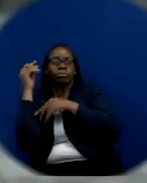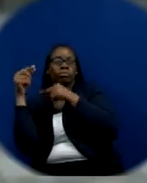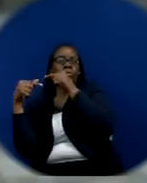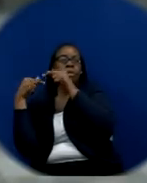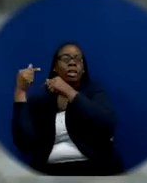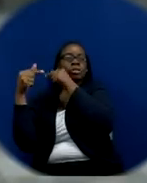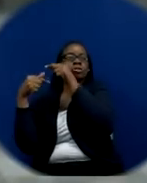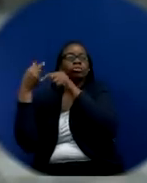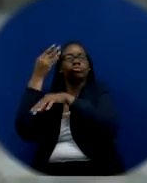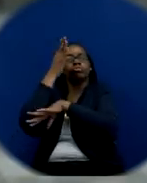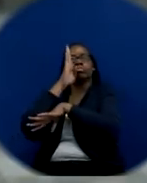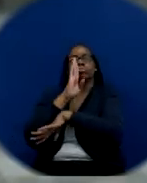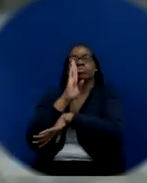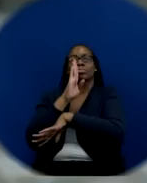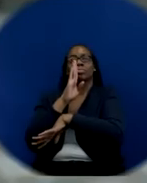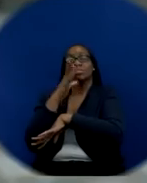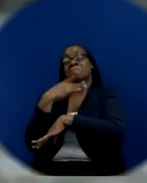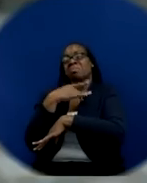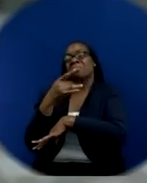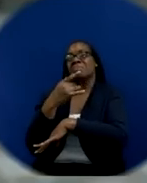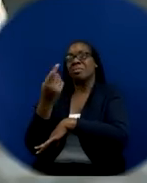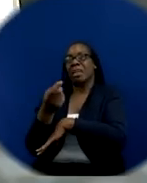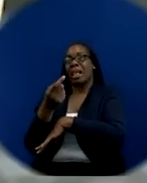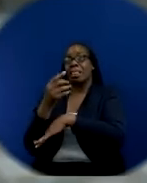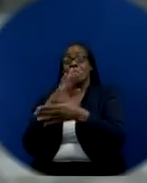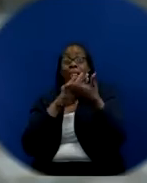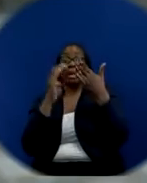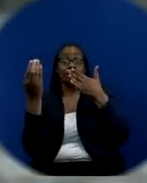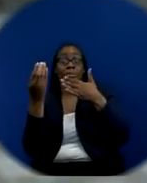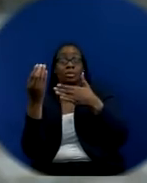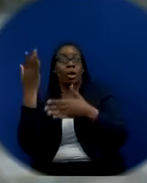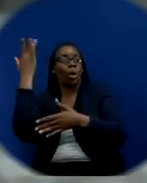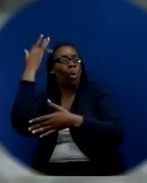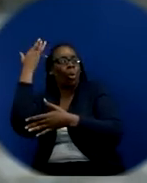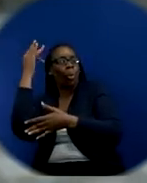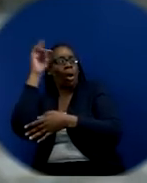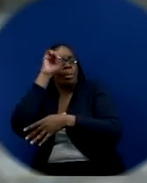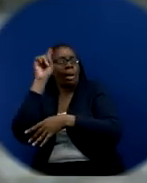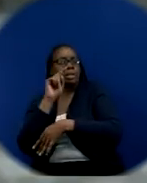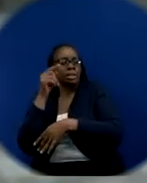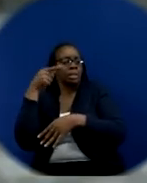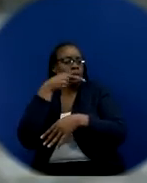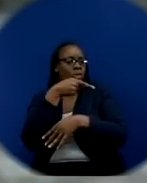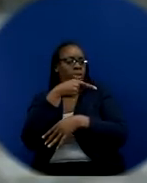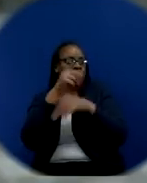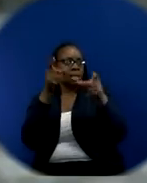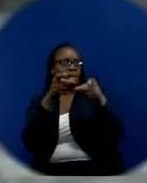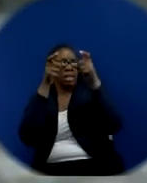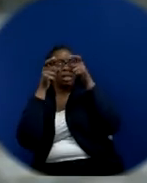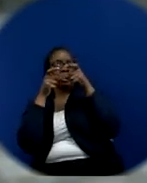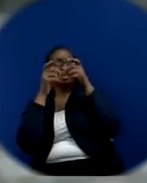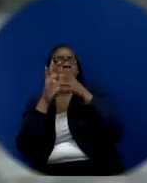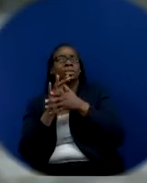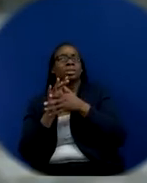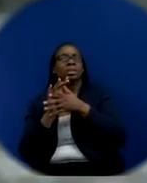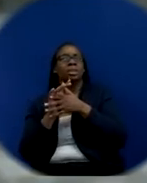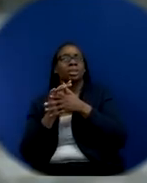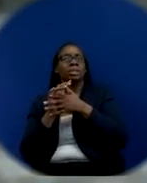God. I like Luke chapter 14 because what Luke chapter 14 gives to us is a